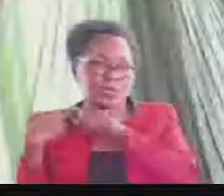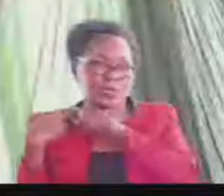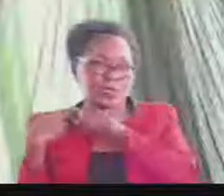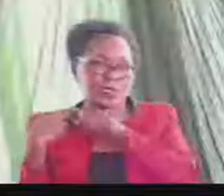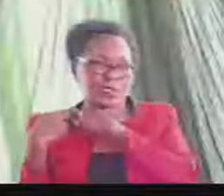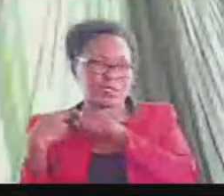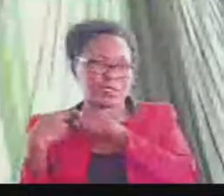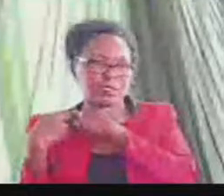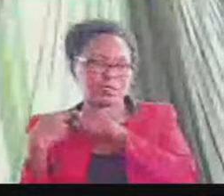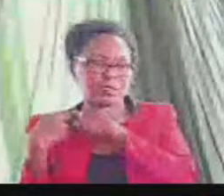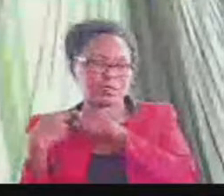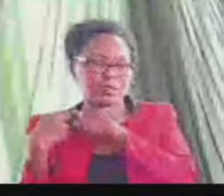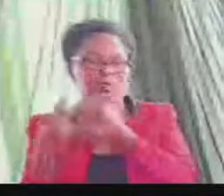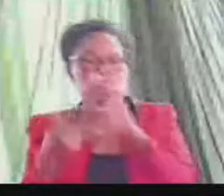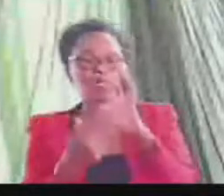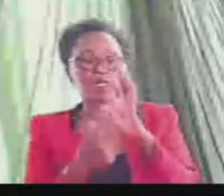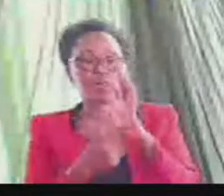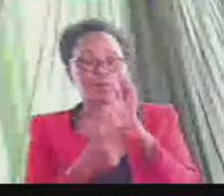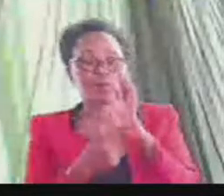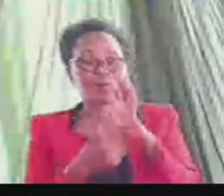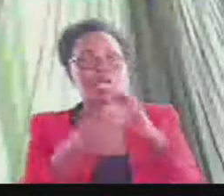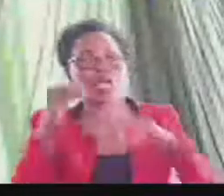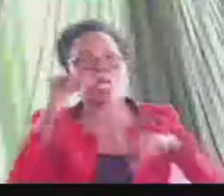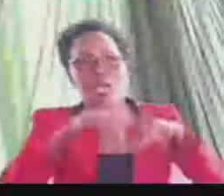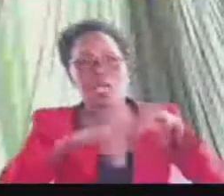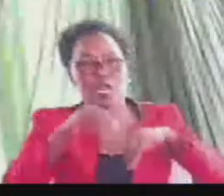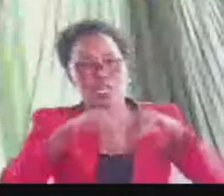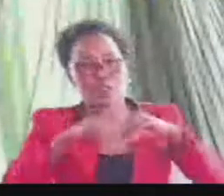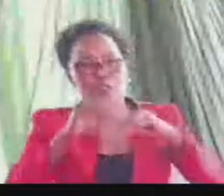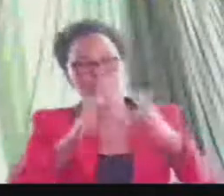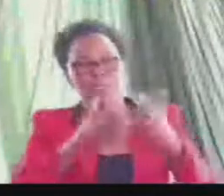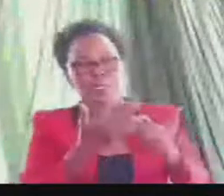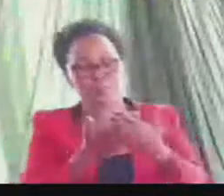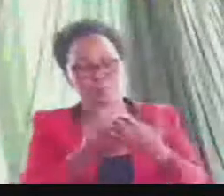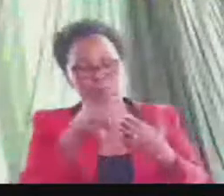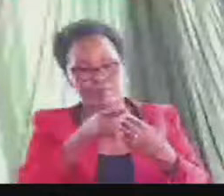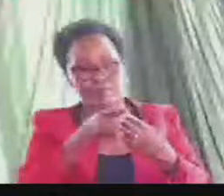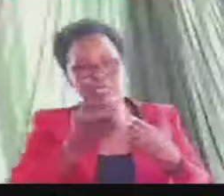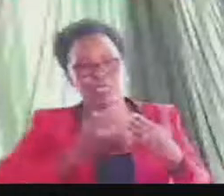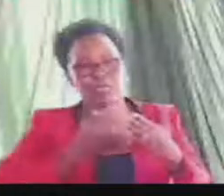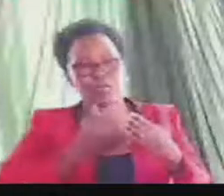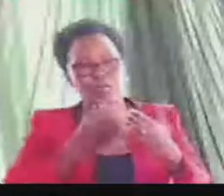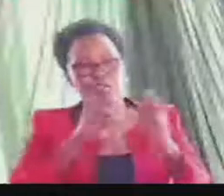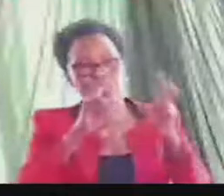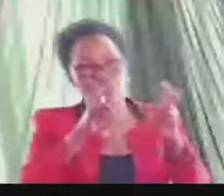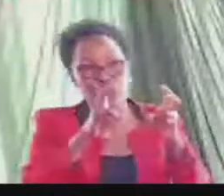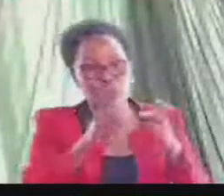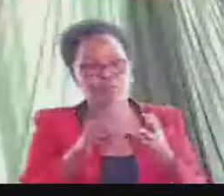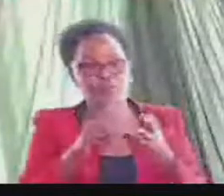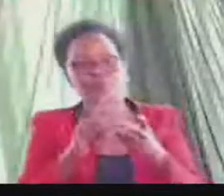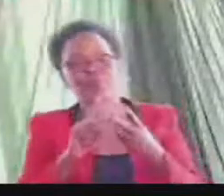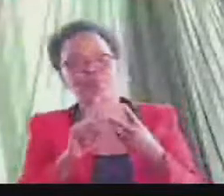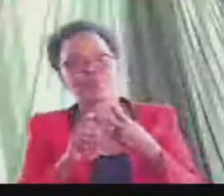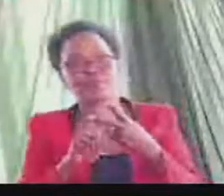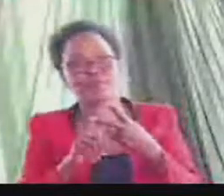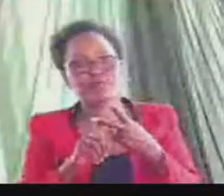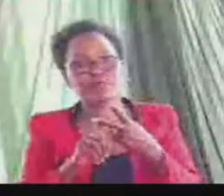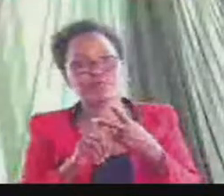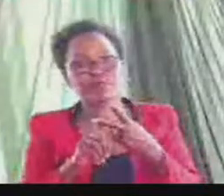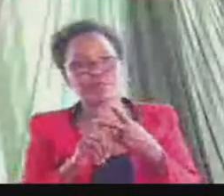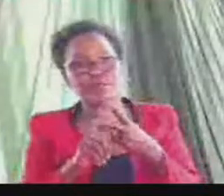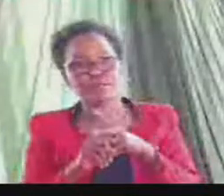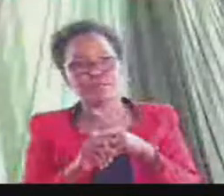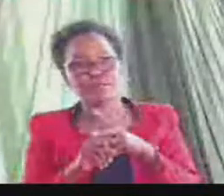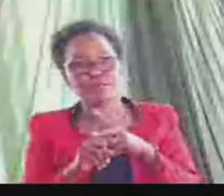jurisdiction to hear the election petition. I believe that is a civil matter. Quasi civil but it's a civil